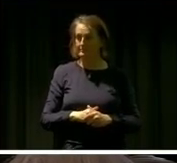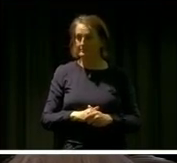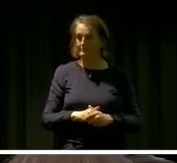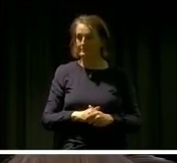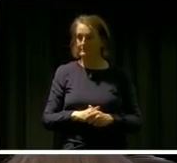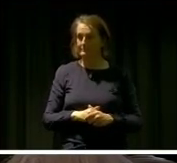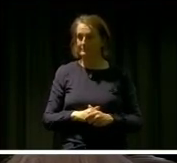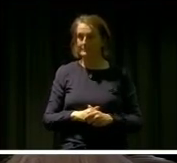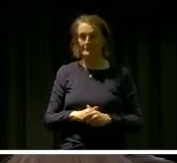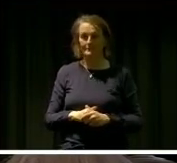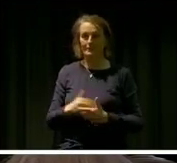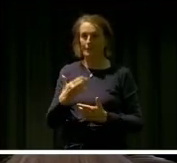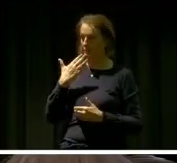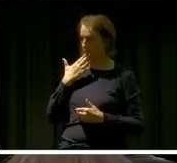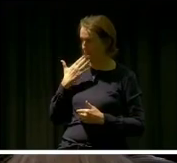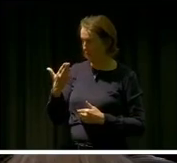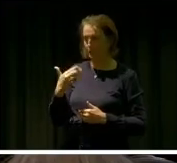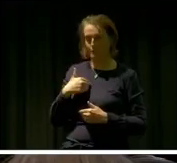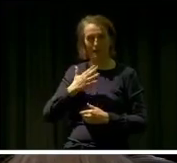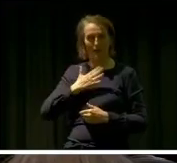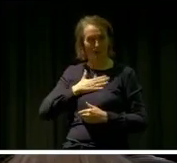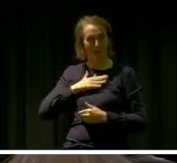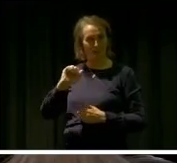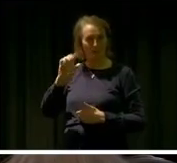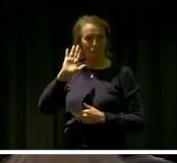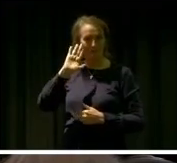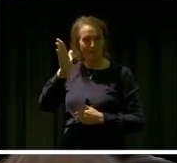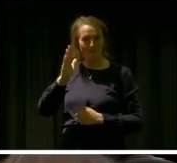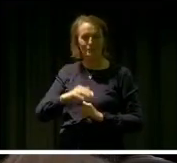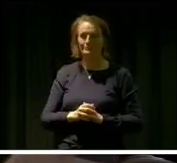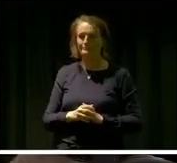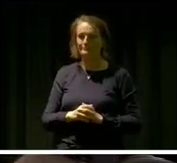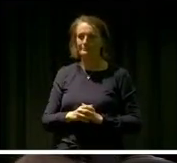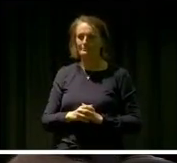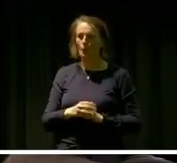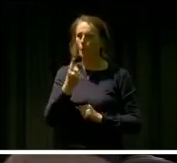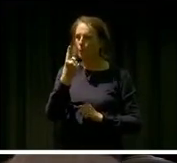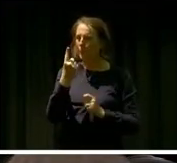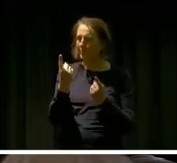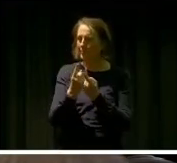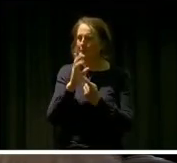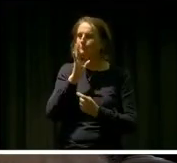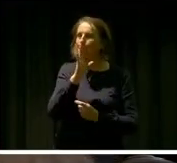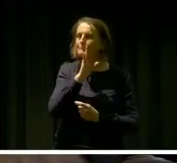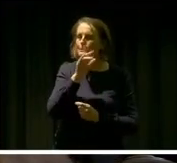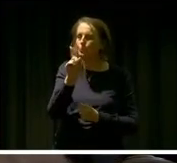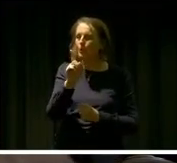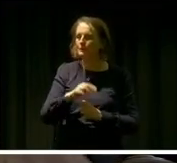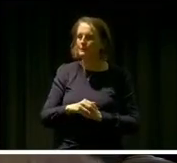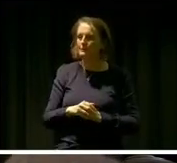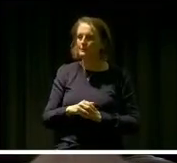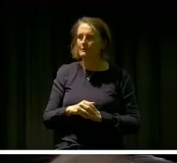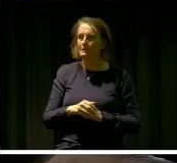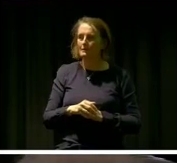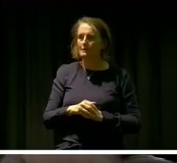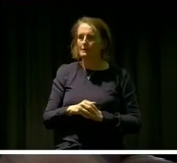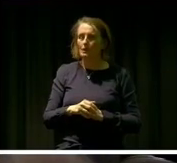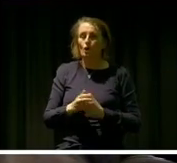Thank you. That's a very impressive presentation. However, there's one thing lacking, and it's the second most common cause